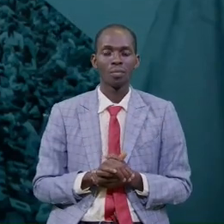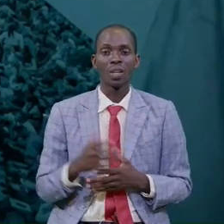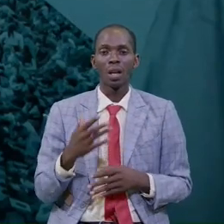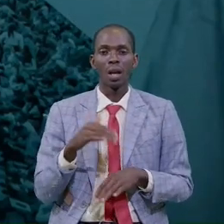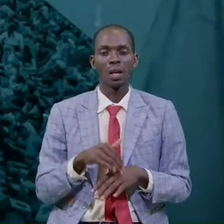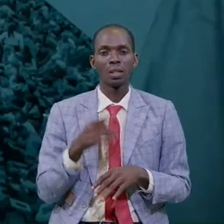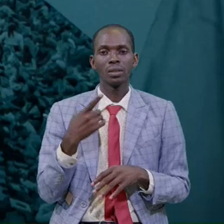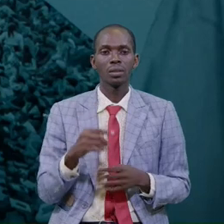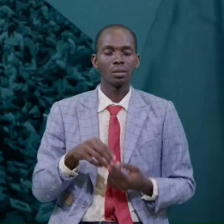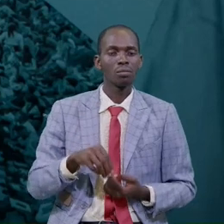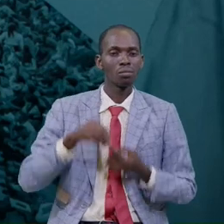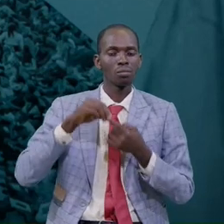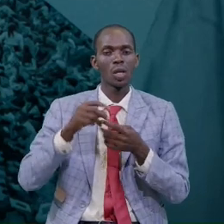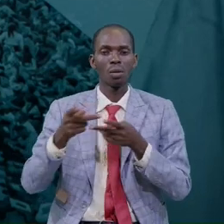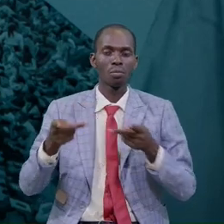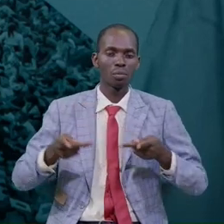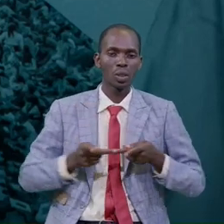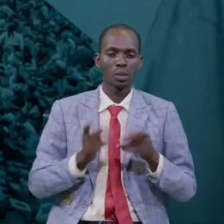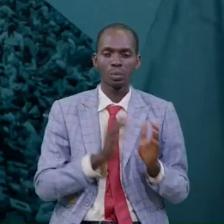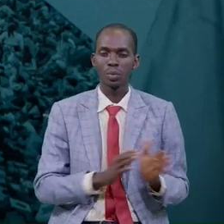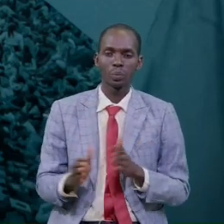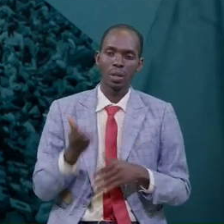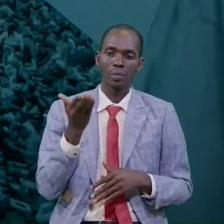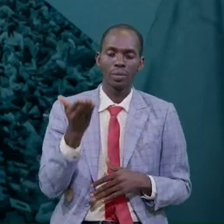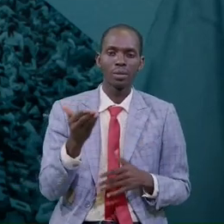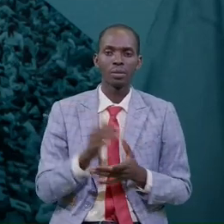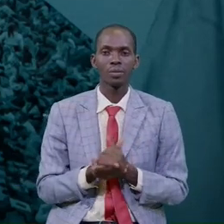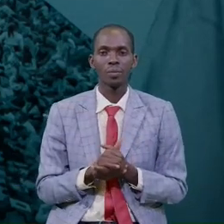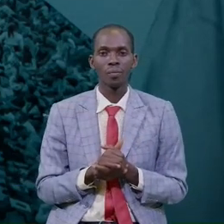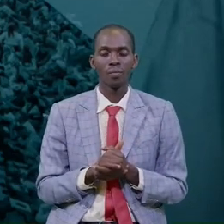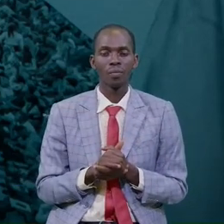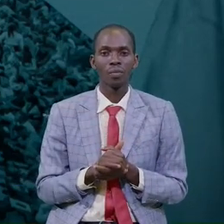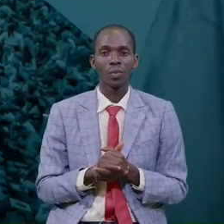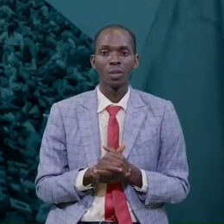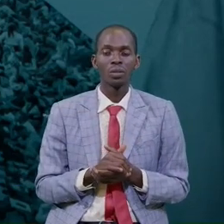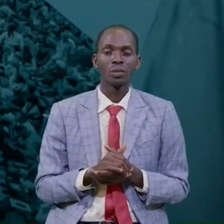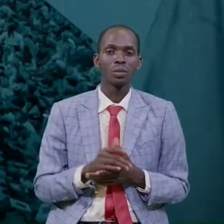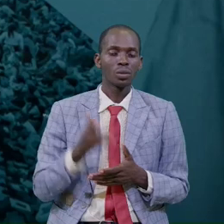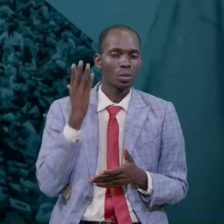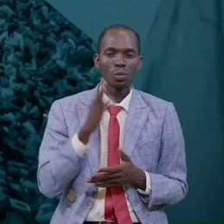At the VIP stand there, we have been meeting every 3 p.m.